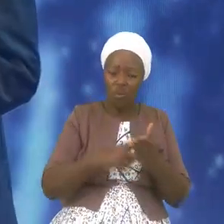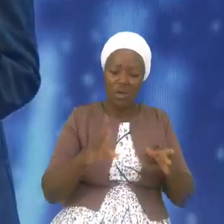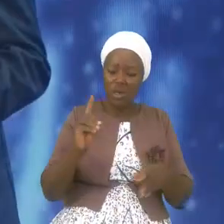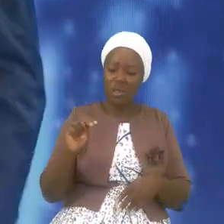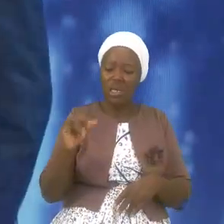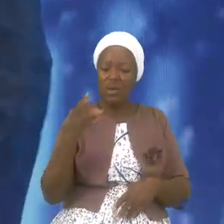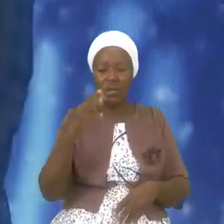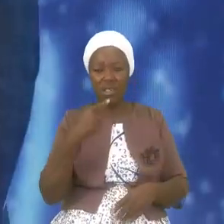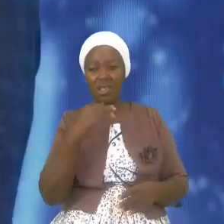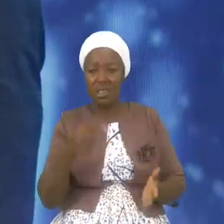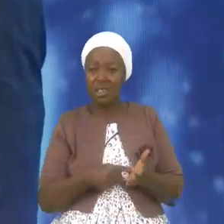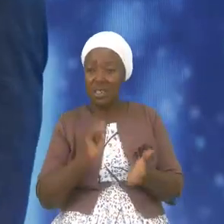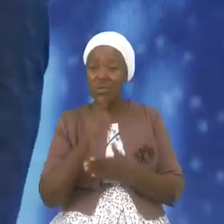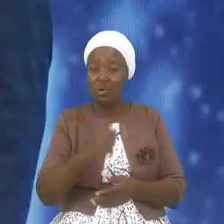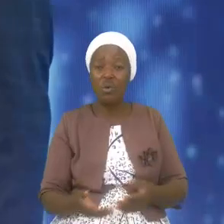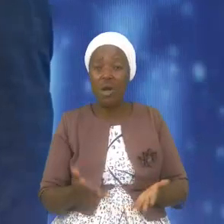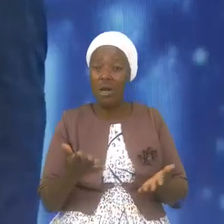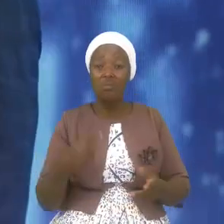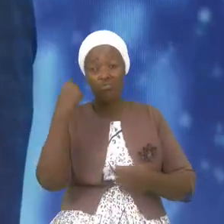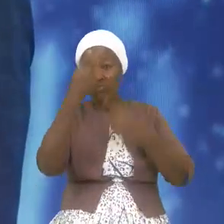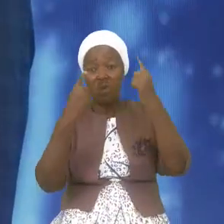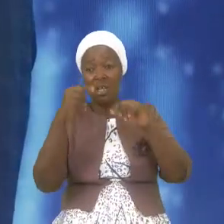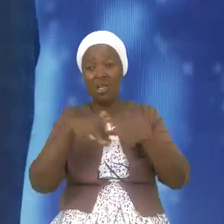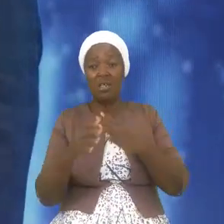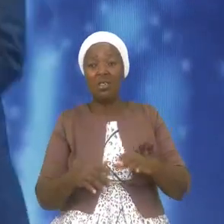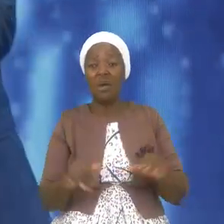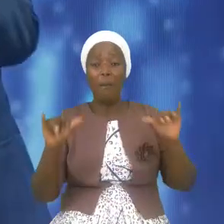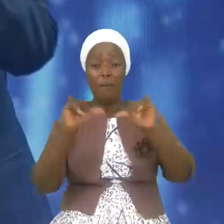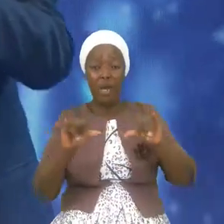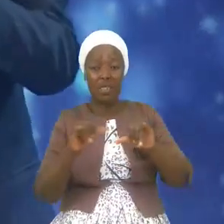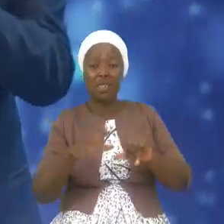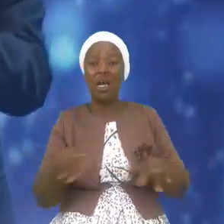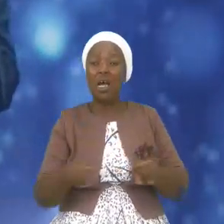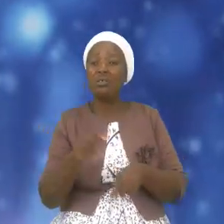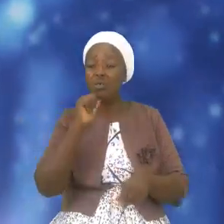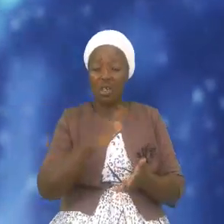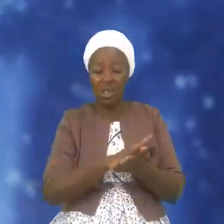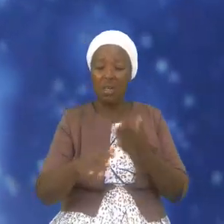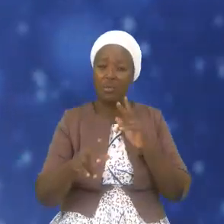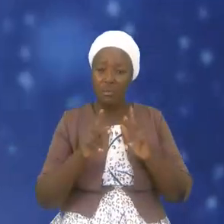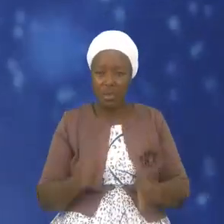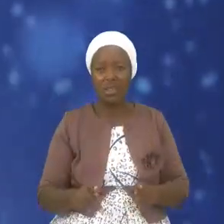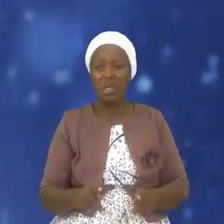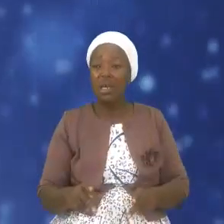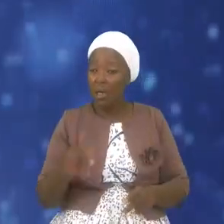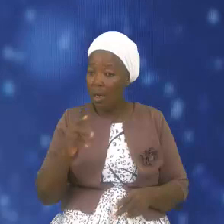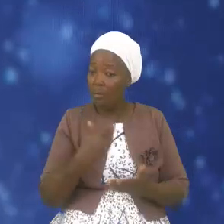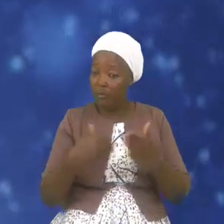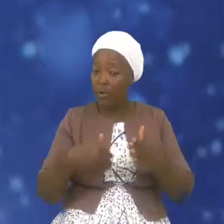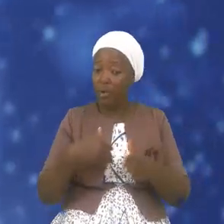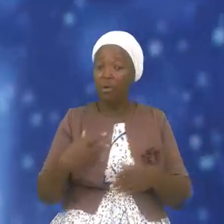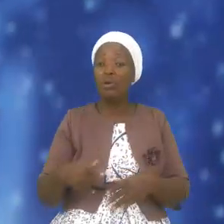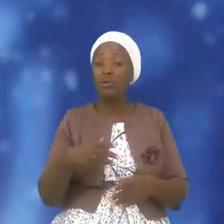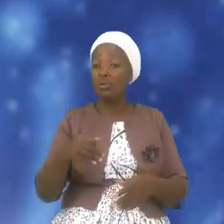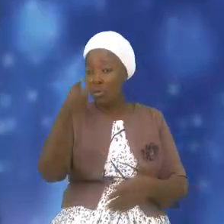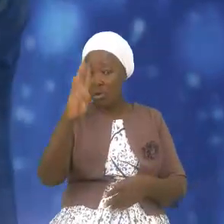in the sight of God, you are not worthy of heaven. Only Christ can make you worthy. And tonight, I